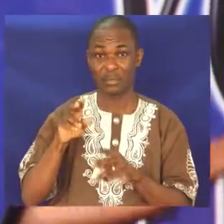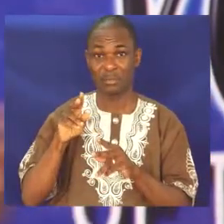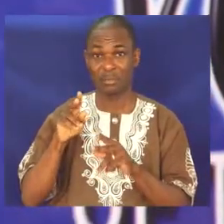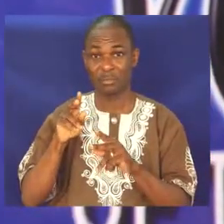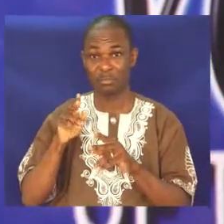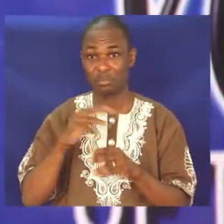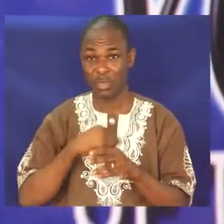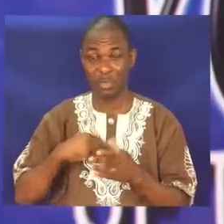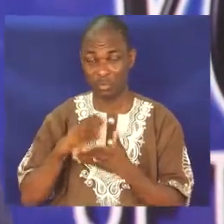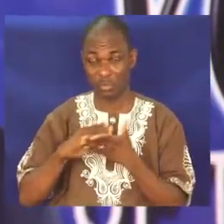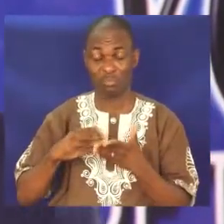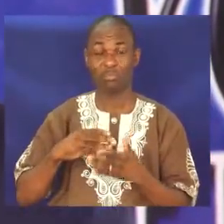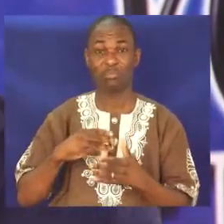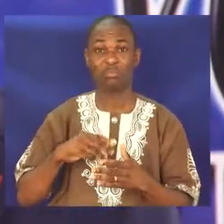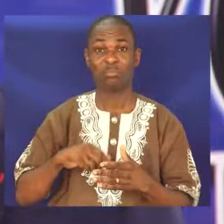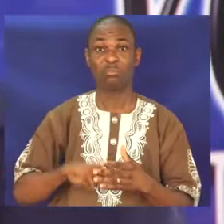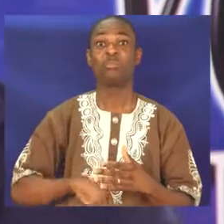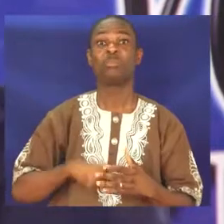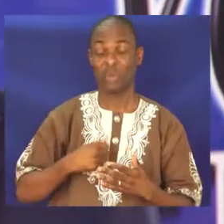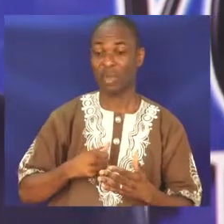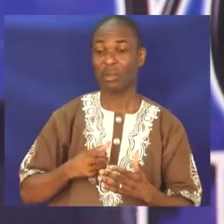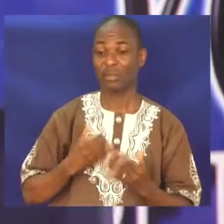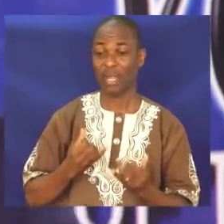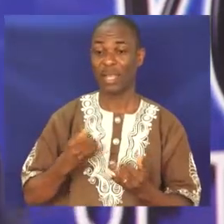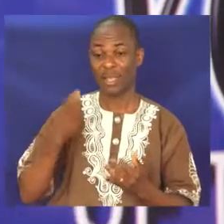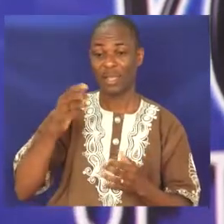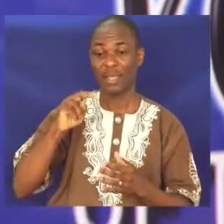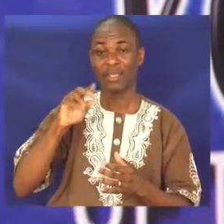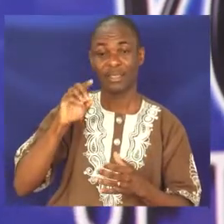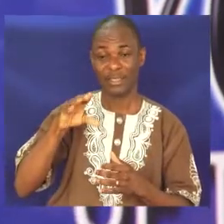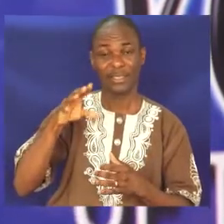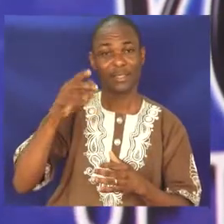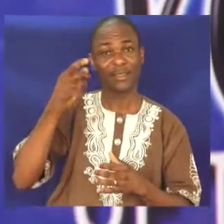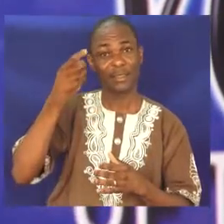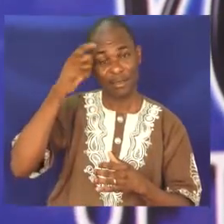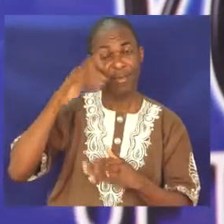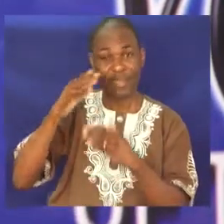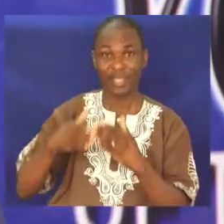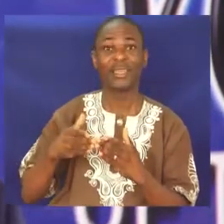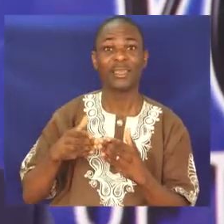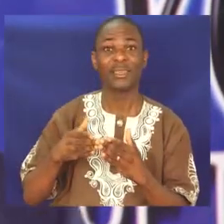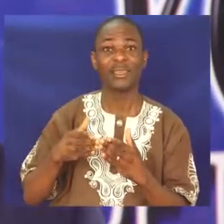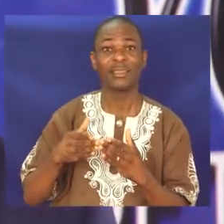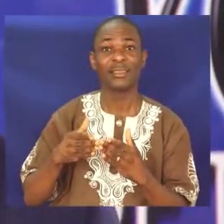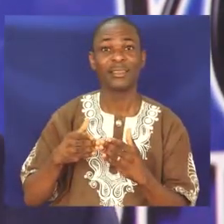query. Na San Yamu, Yamibo, New Year's no, San Yas, dear. Young Fancia,